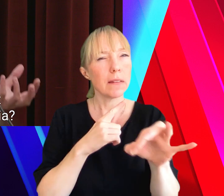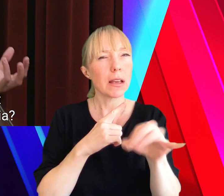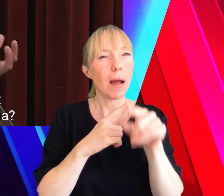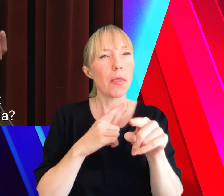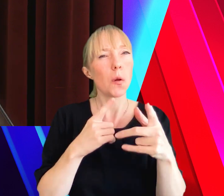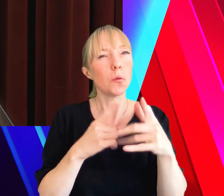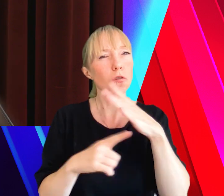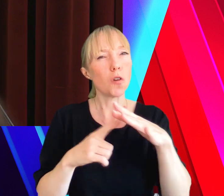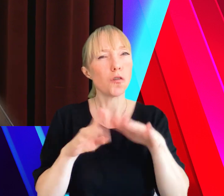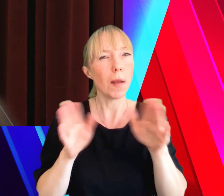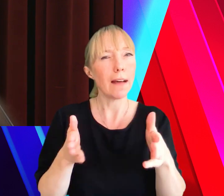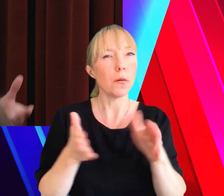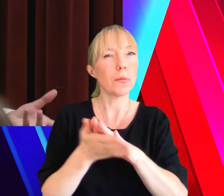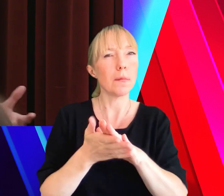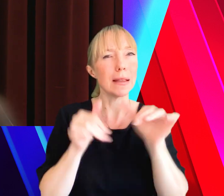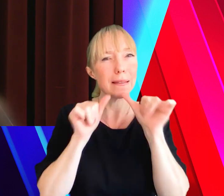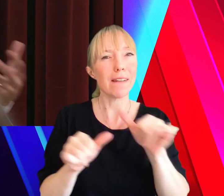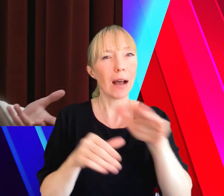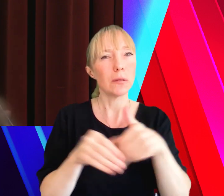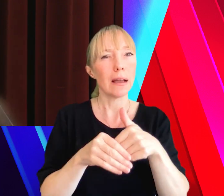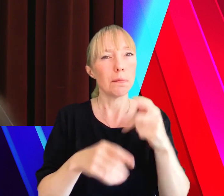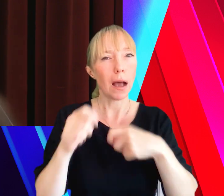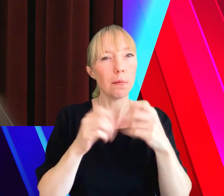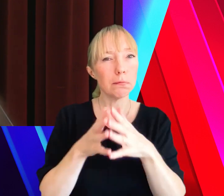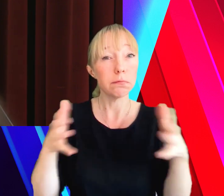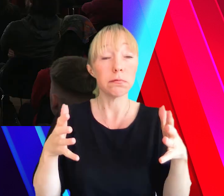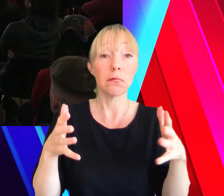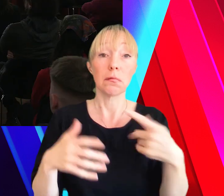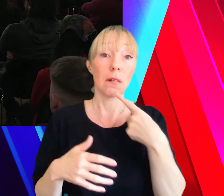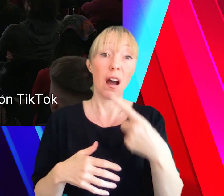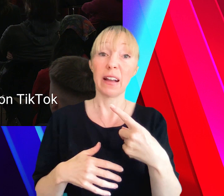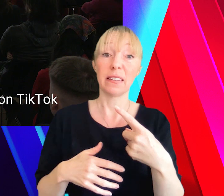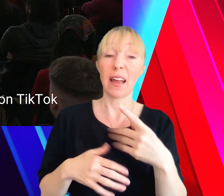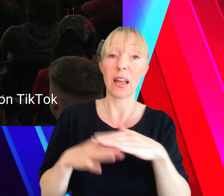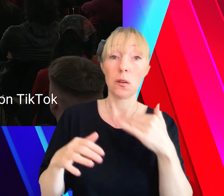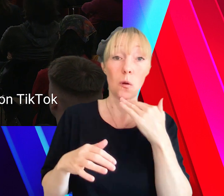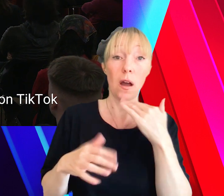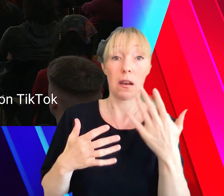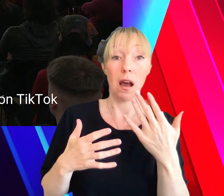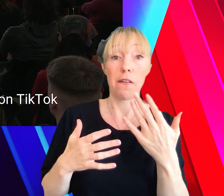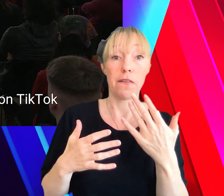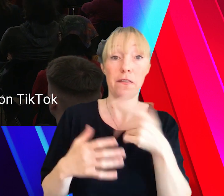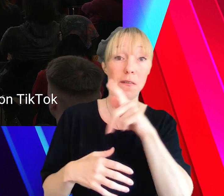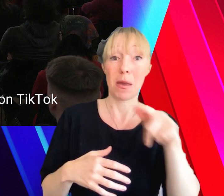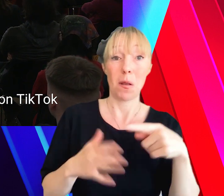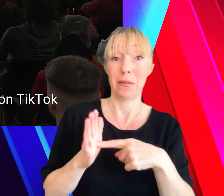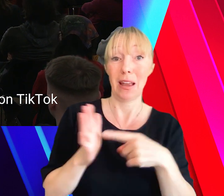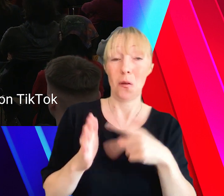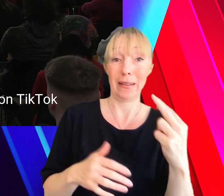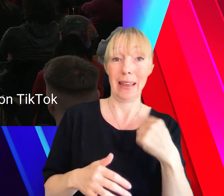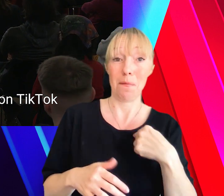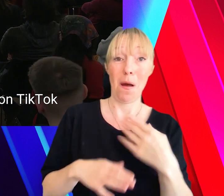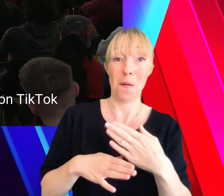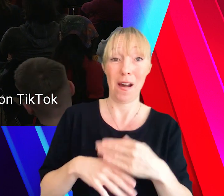media that like has given fan content an extra boost as well? I mean, I would argue that not enough people on TikTok are seeing my